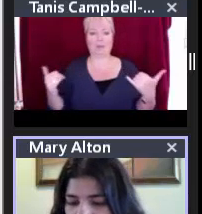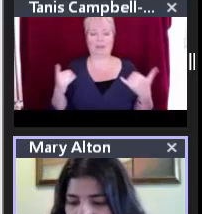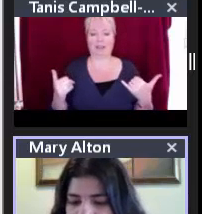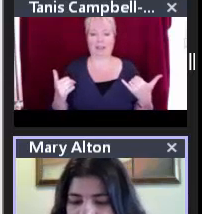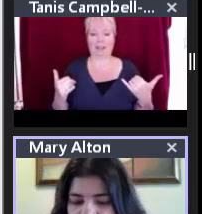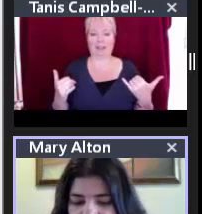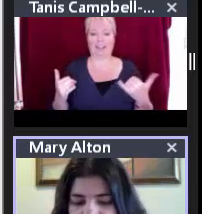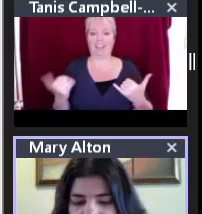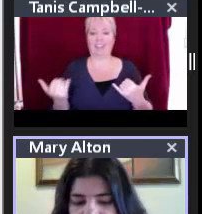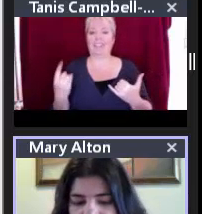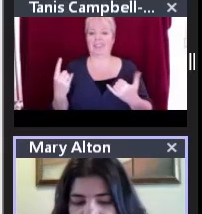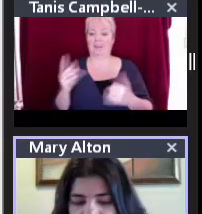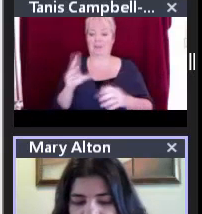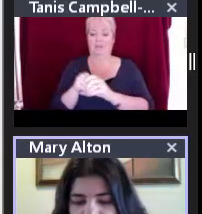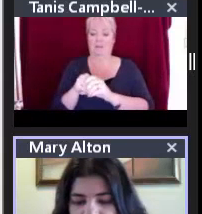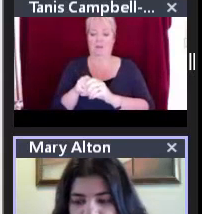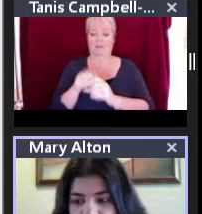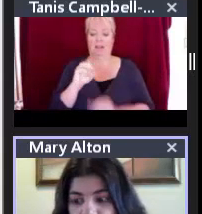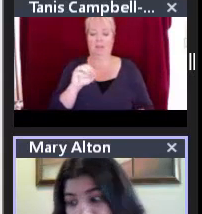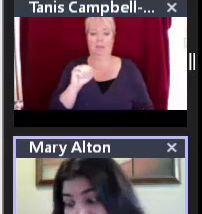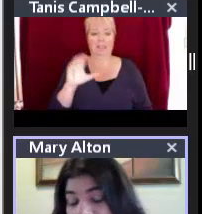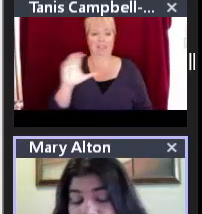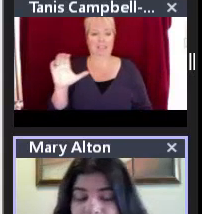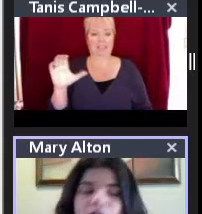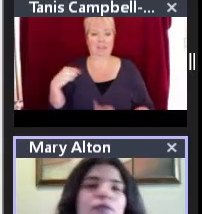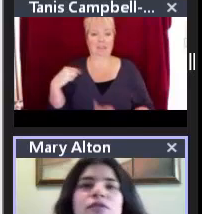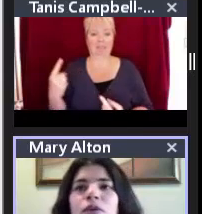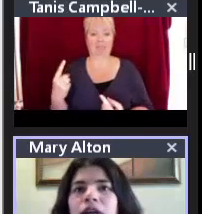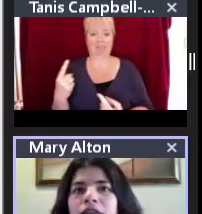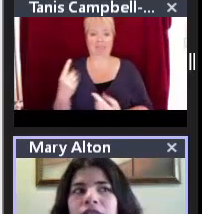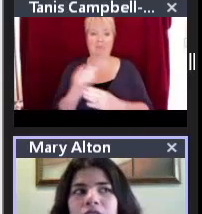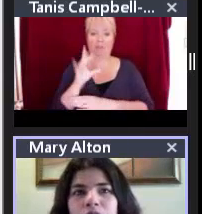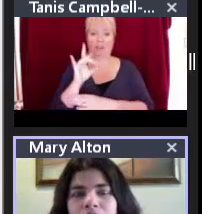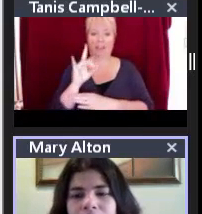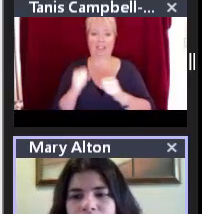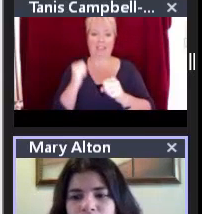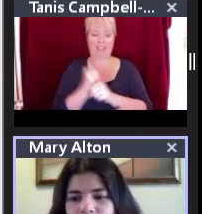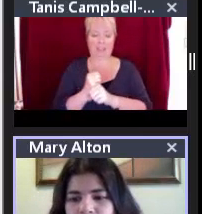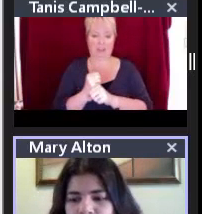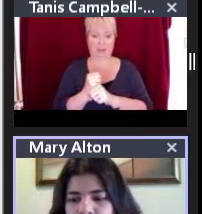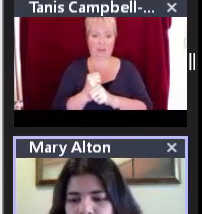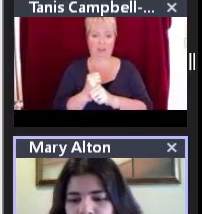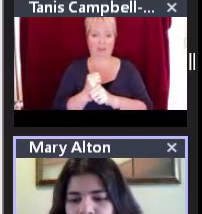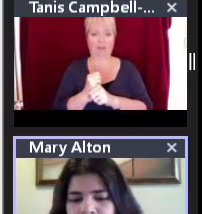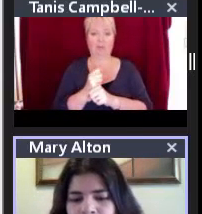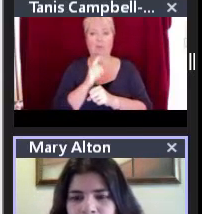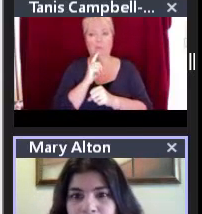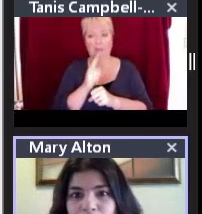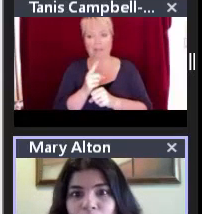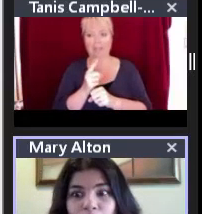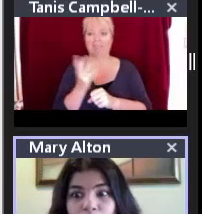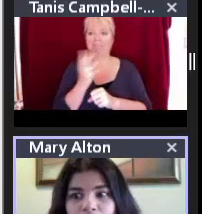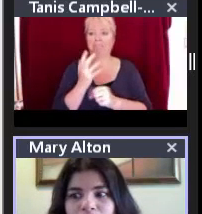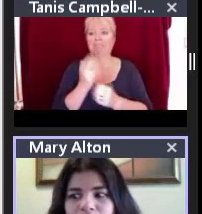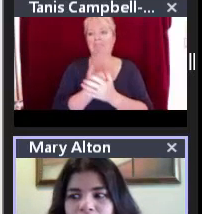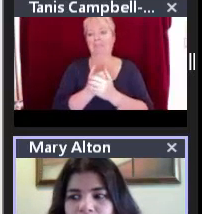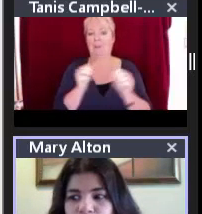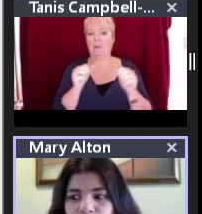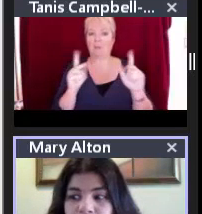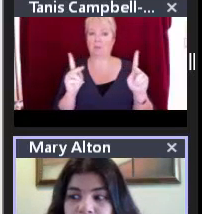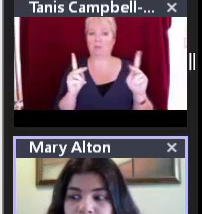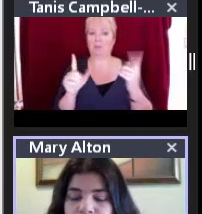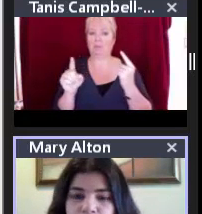I've been with the organization for over 8 years now, so I've really had a chance to meet a lot